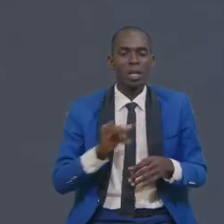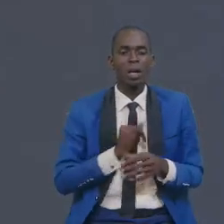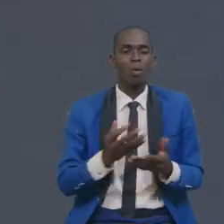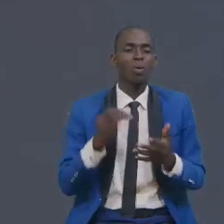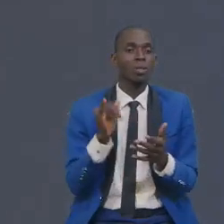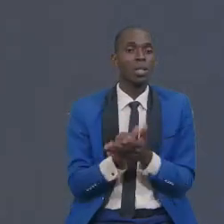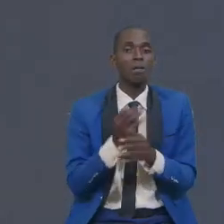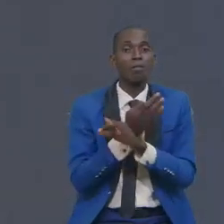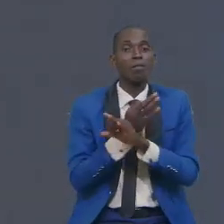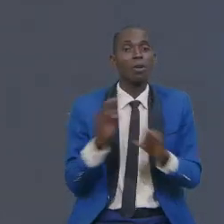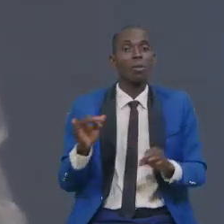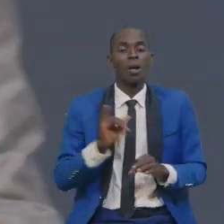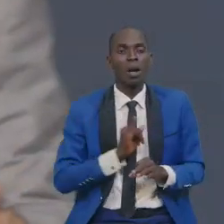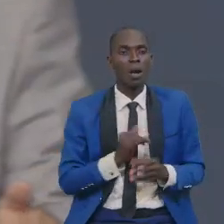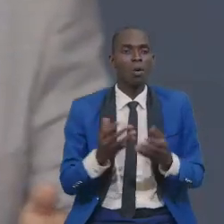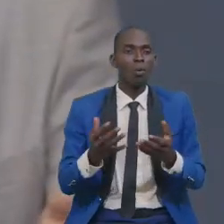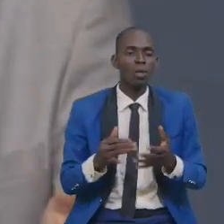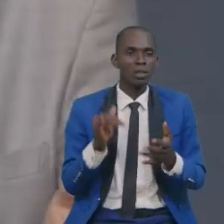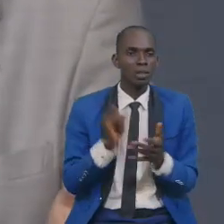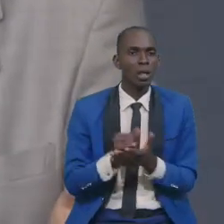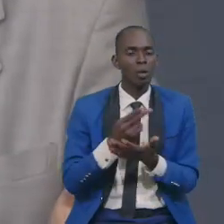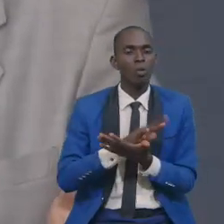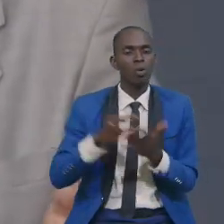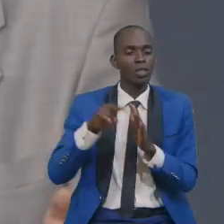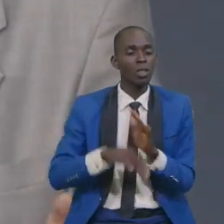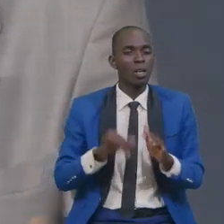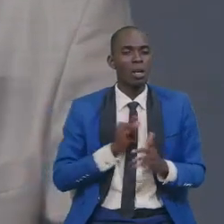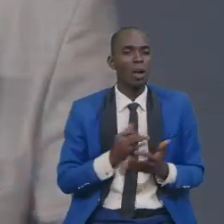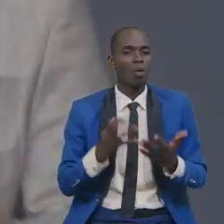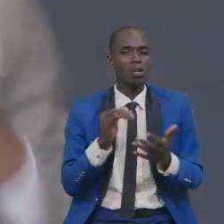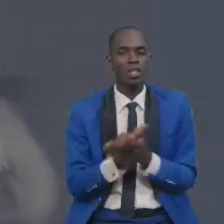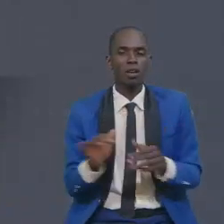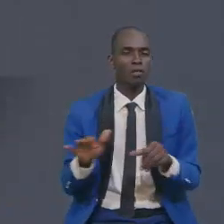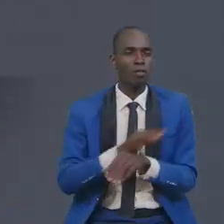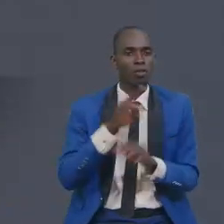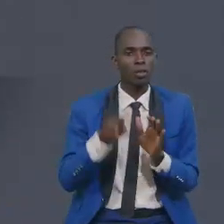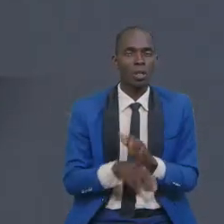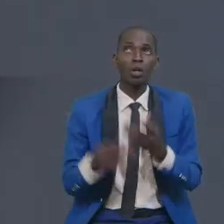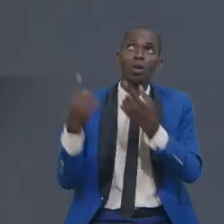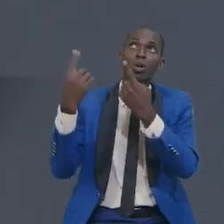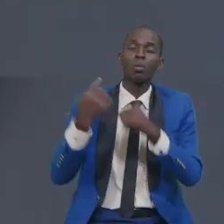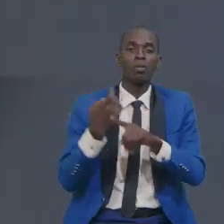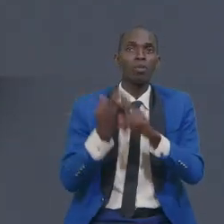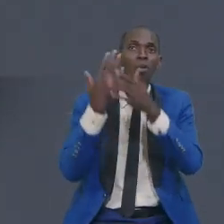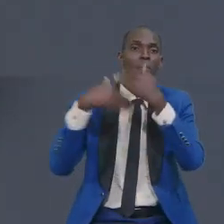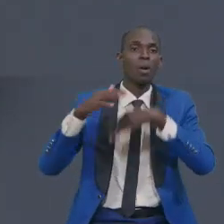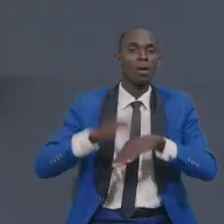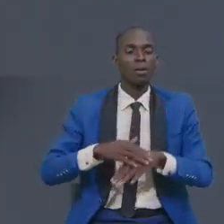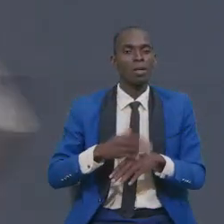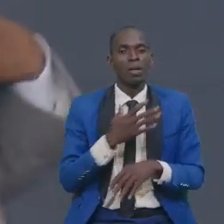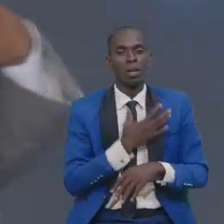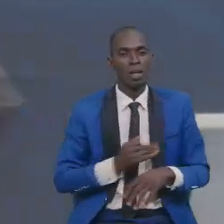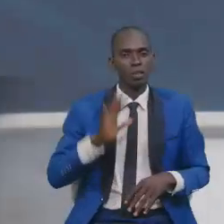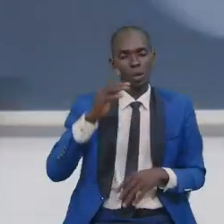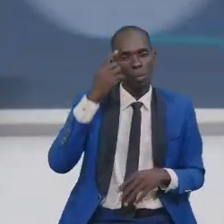freedom and I want that Holiness and I want that fullness coming from heaven and your mind and your heart